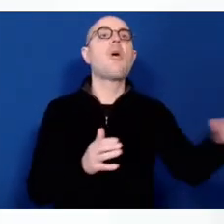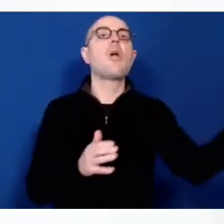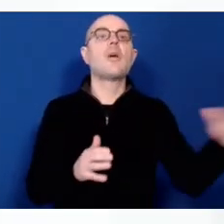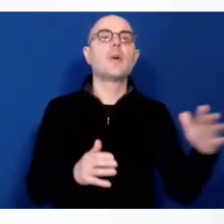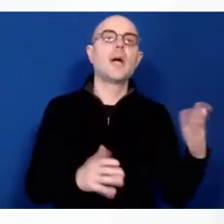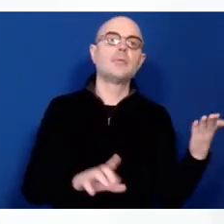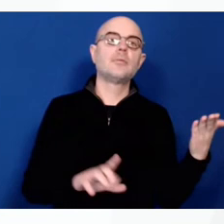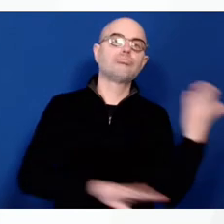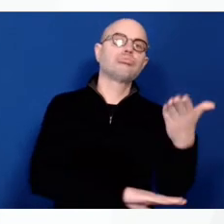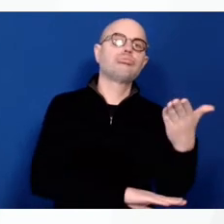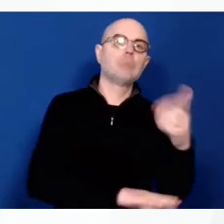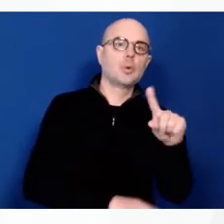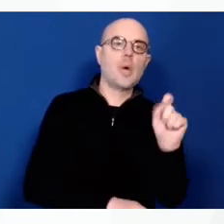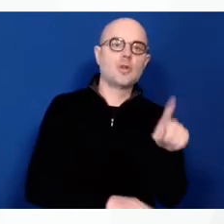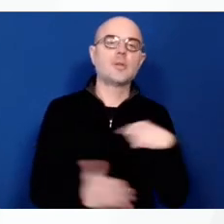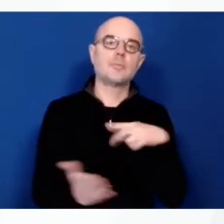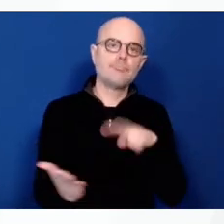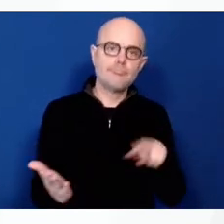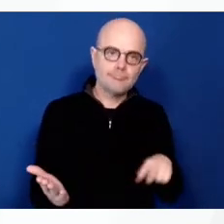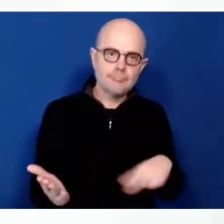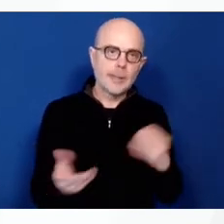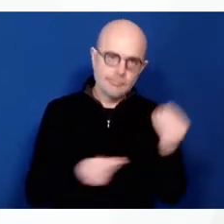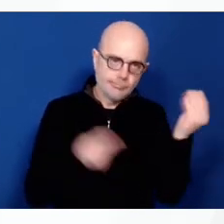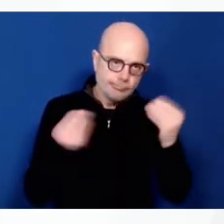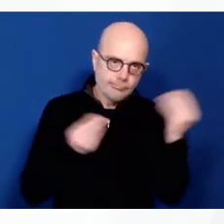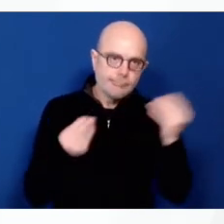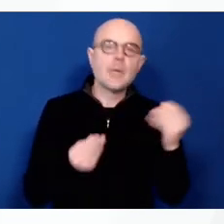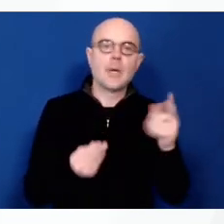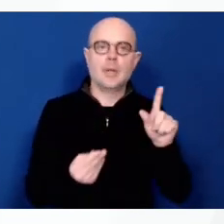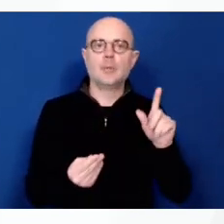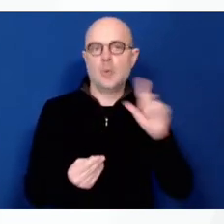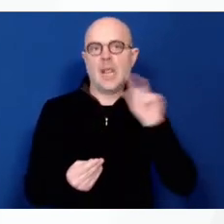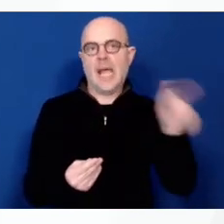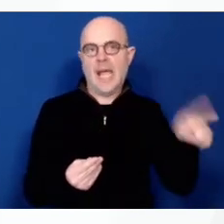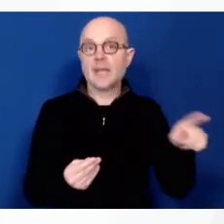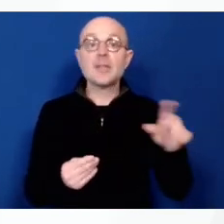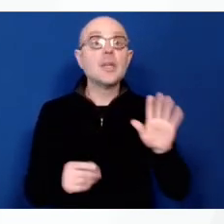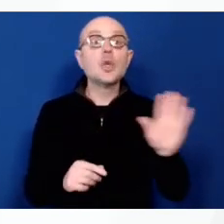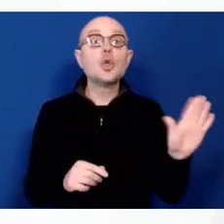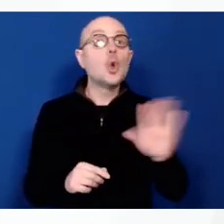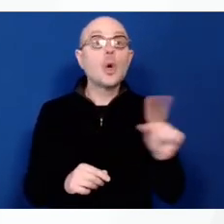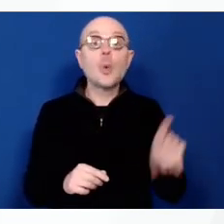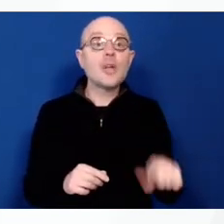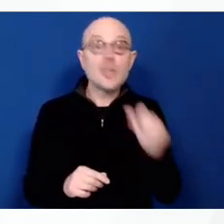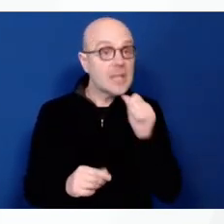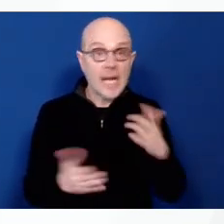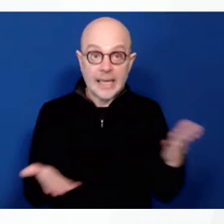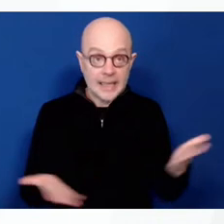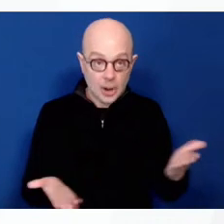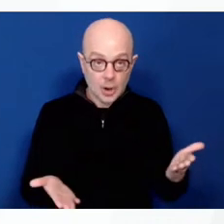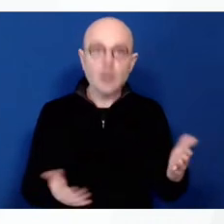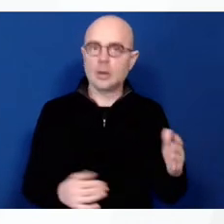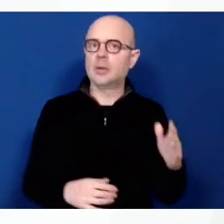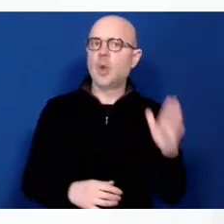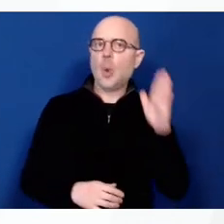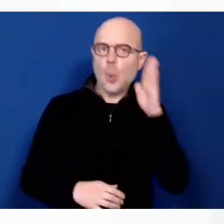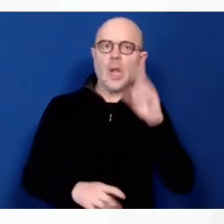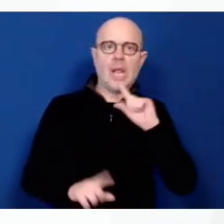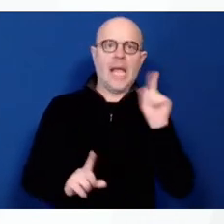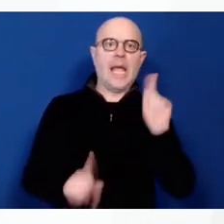asking today. If your question isn't asked during the Q&A today, rest assured you will get a response